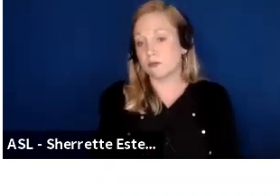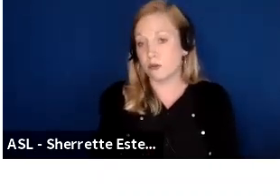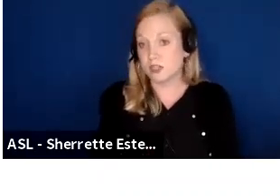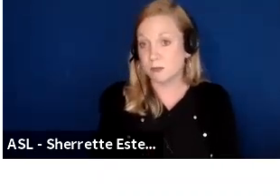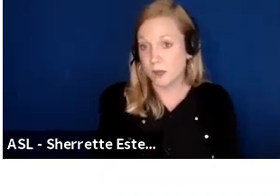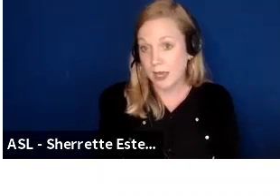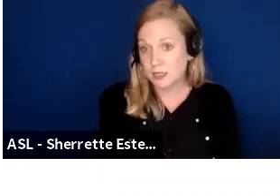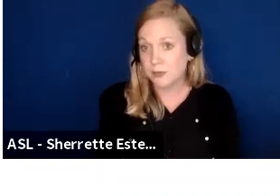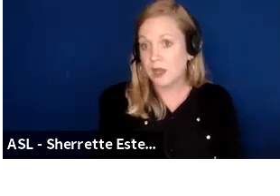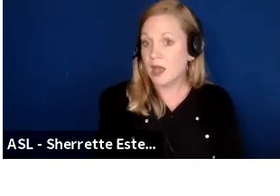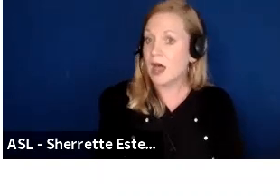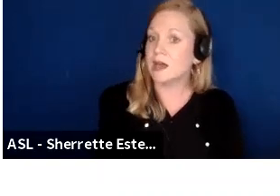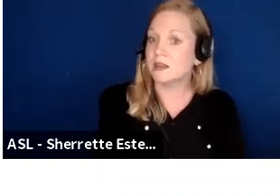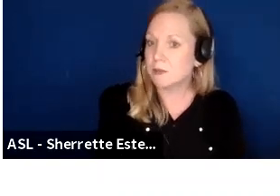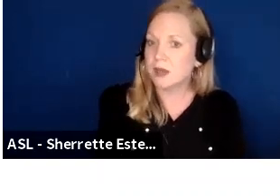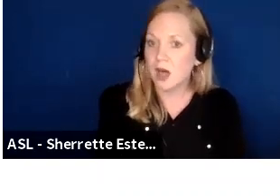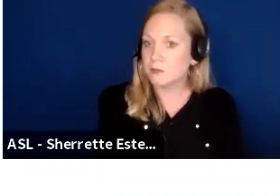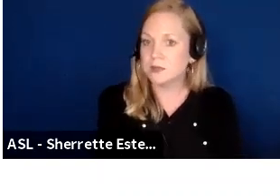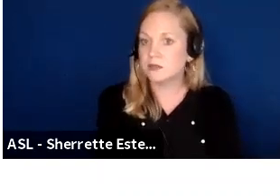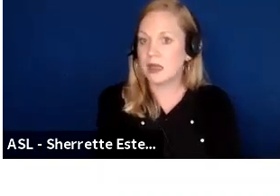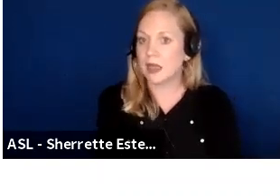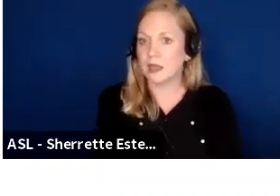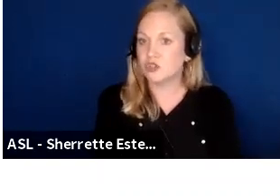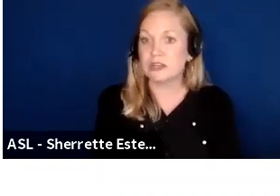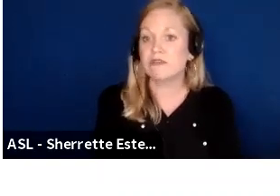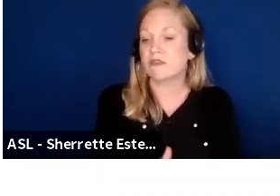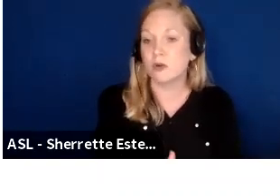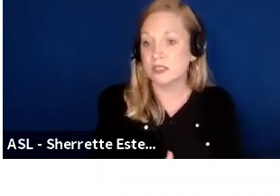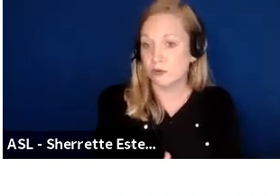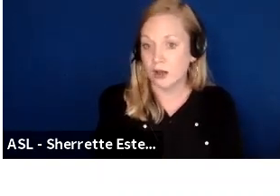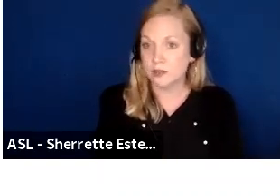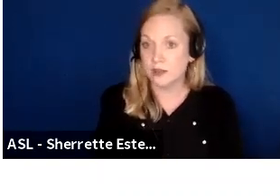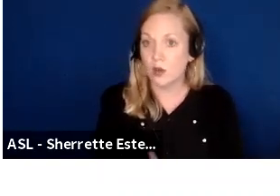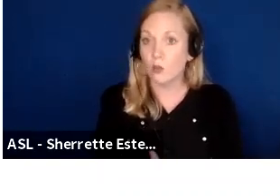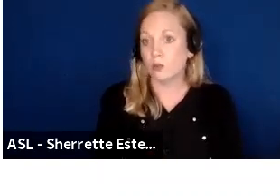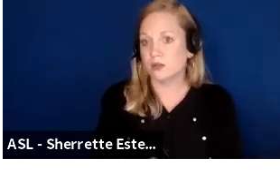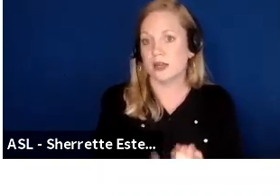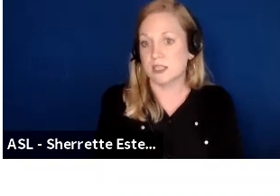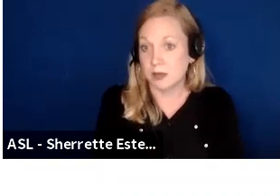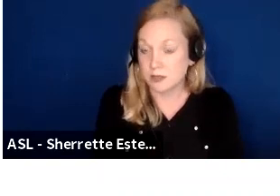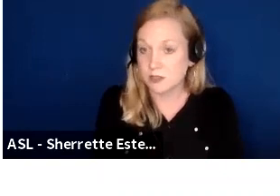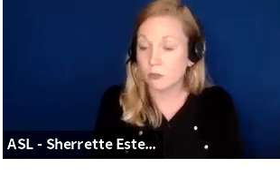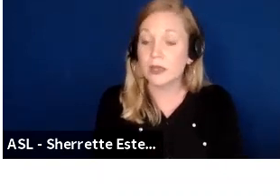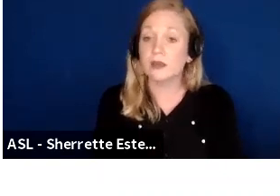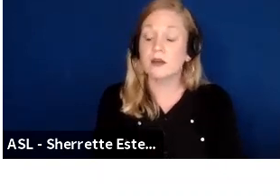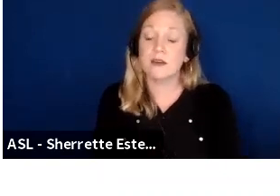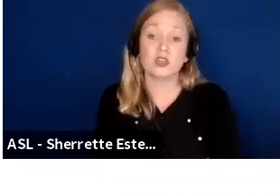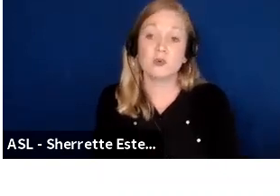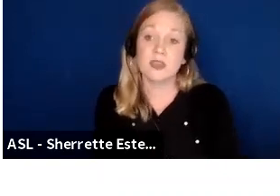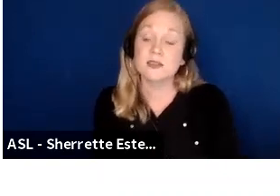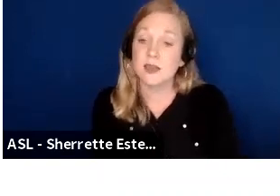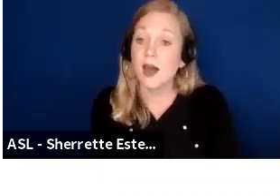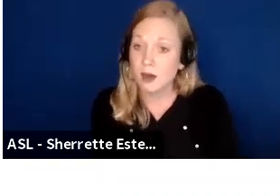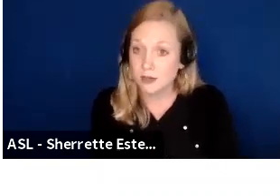really important for us to communicate. And that becomes a chief focus for us when we're designing spaces. We